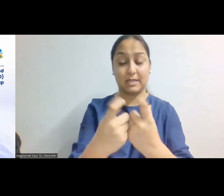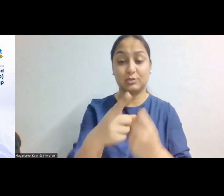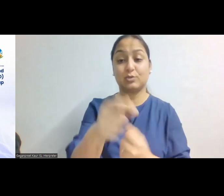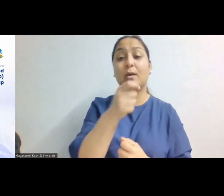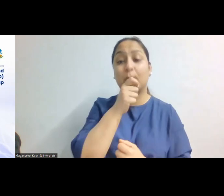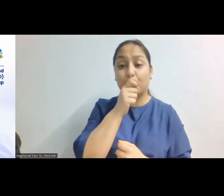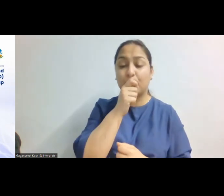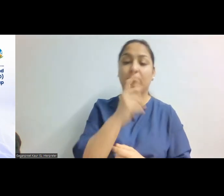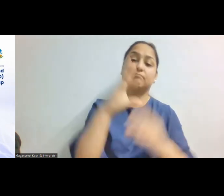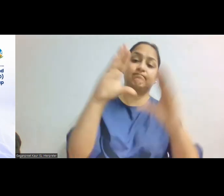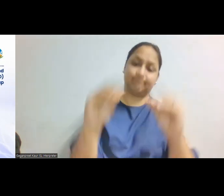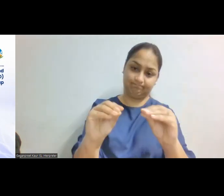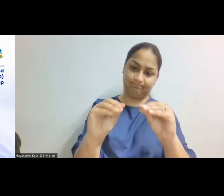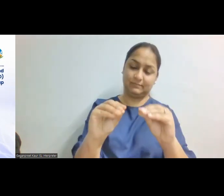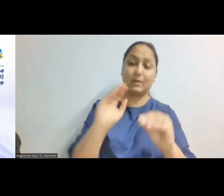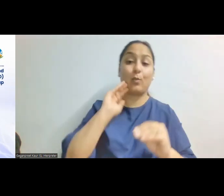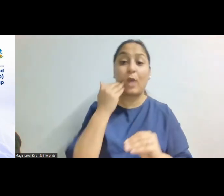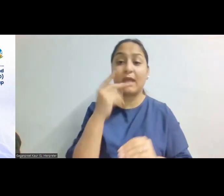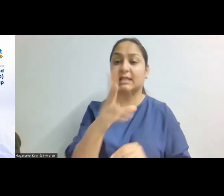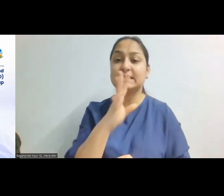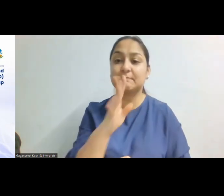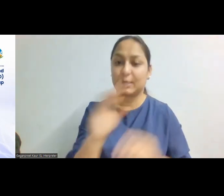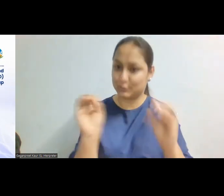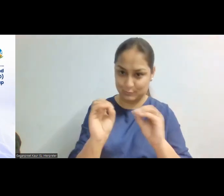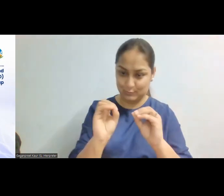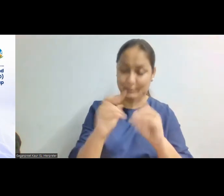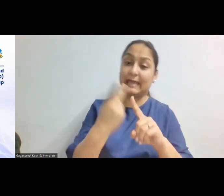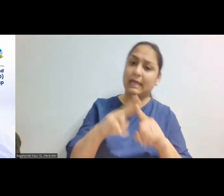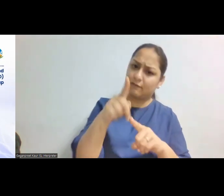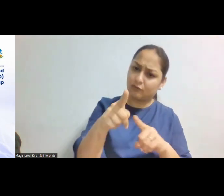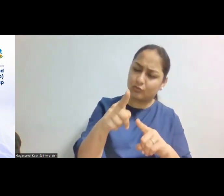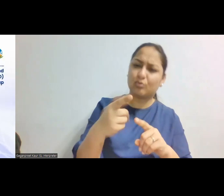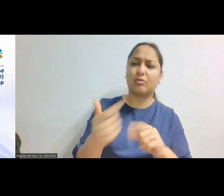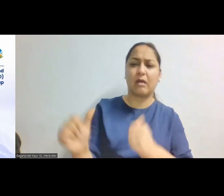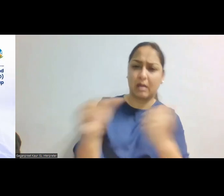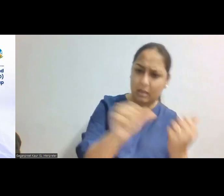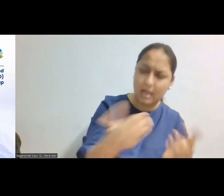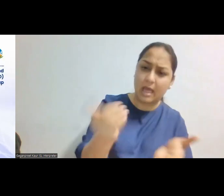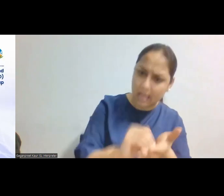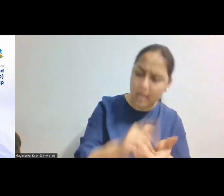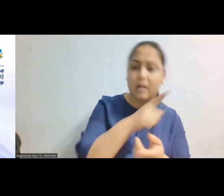microphone muted when not speaking. In case you forget, our back-end support will help